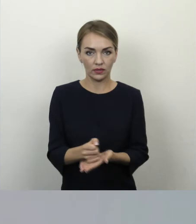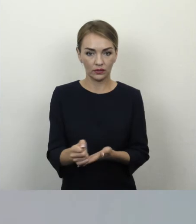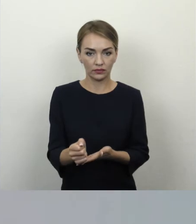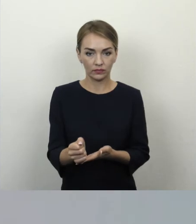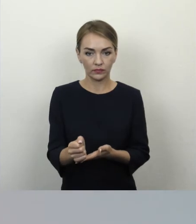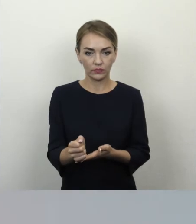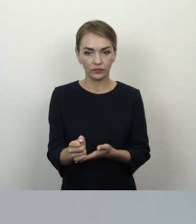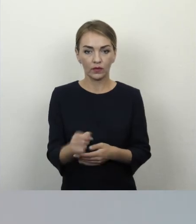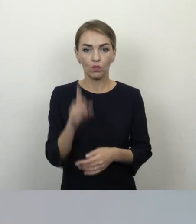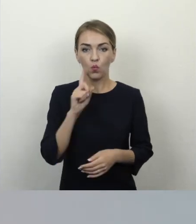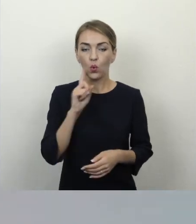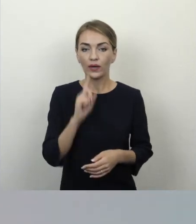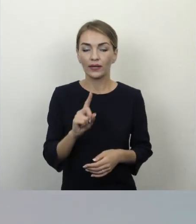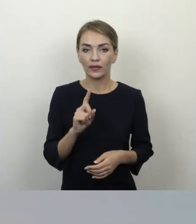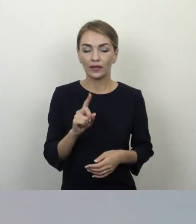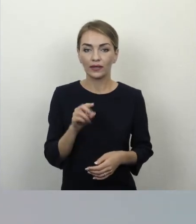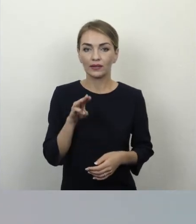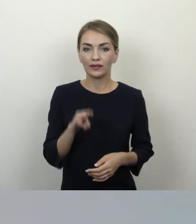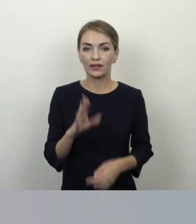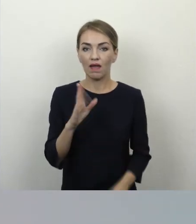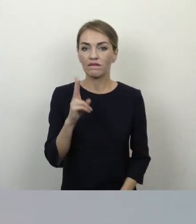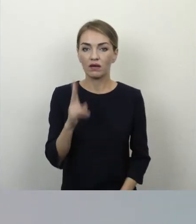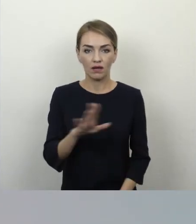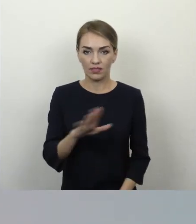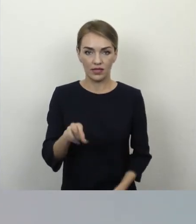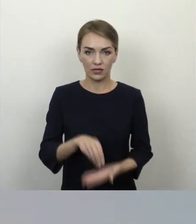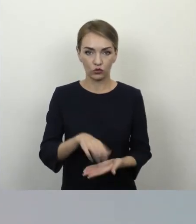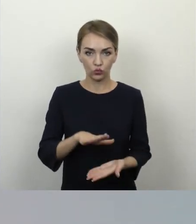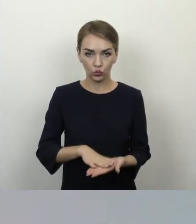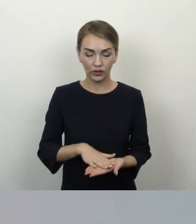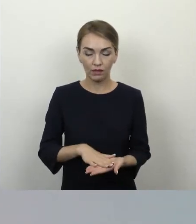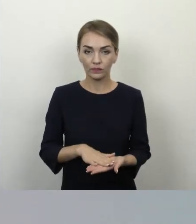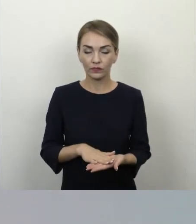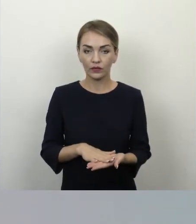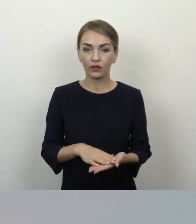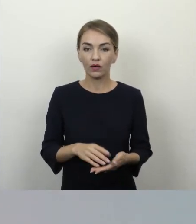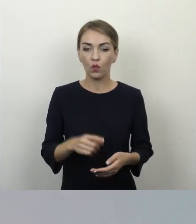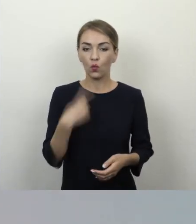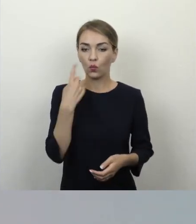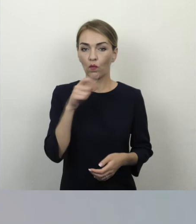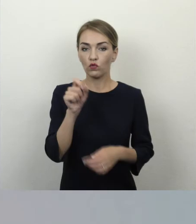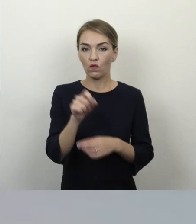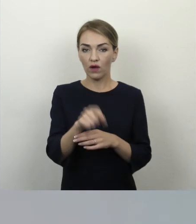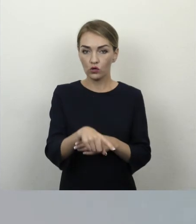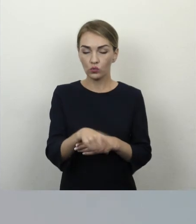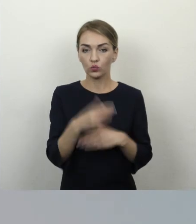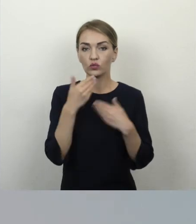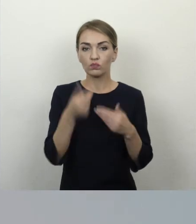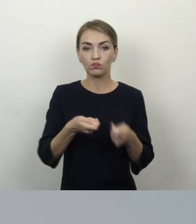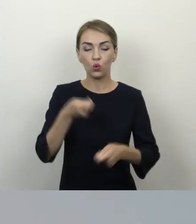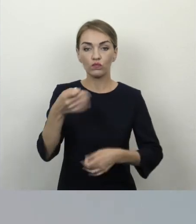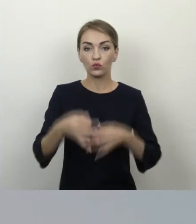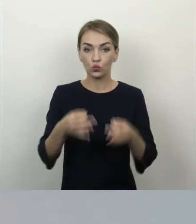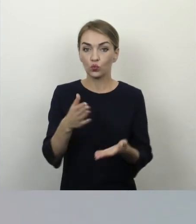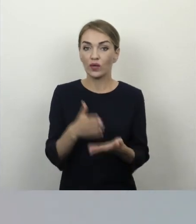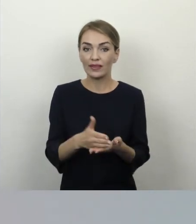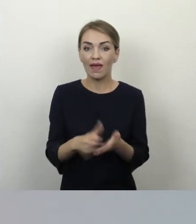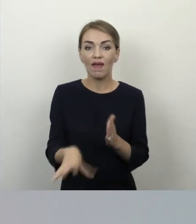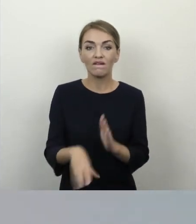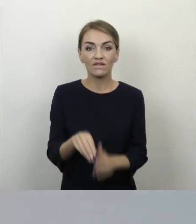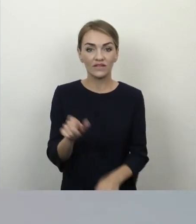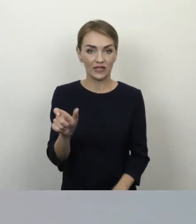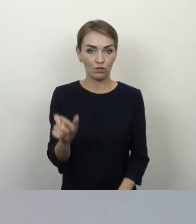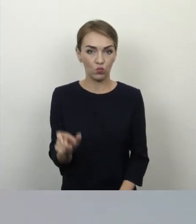not yet the subjects until the Territorial Commission registered them. And one person who is authorized